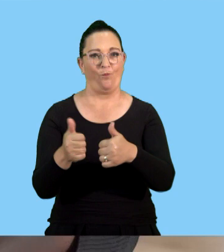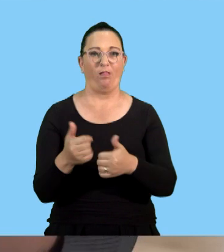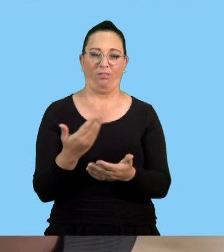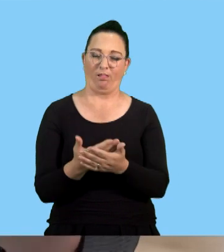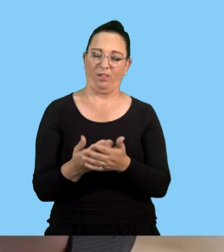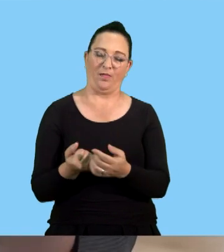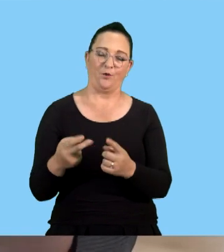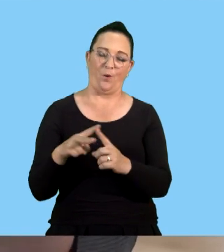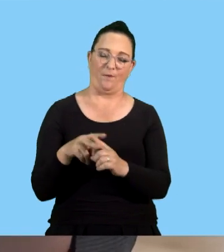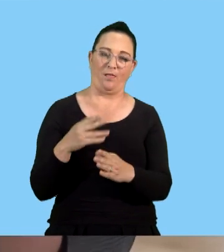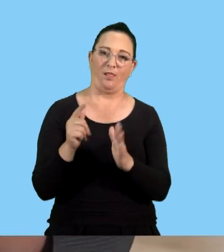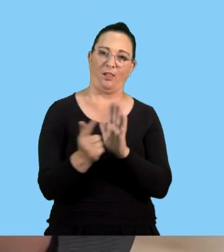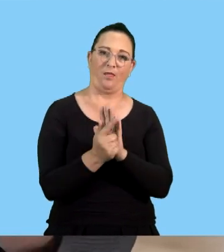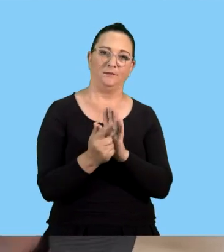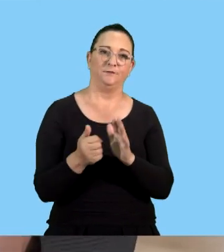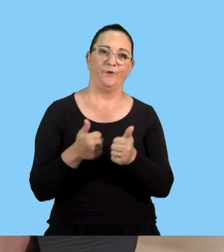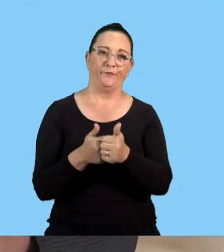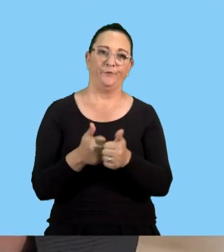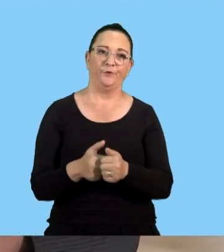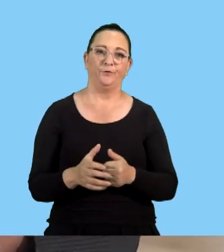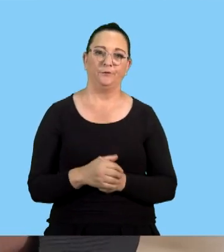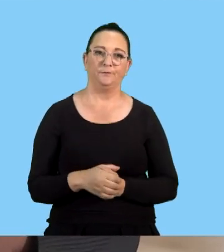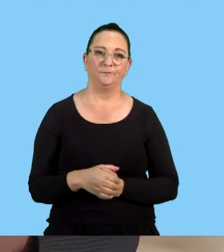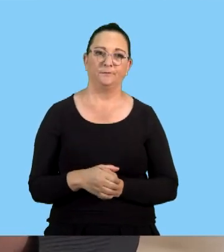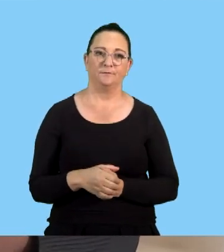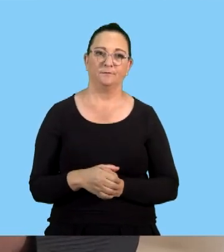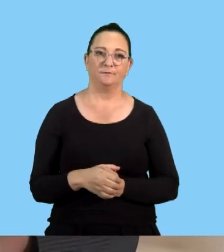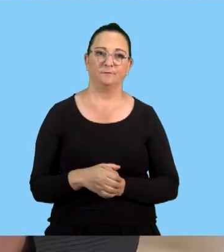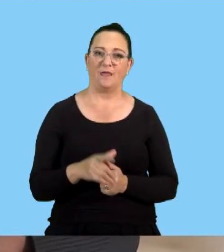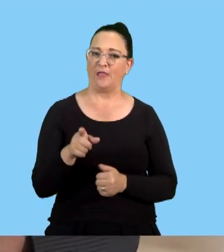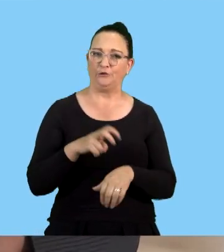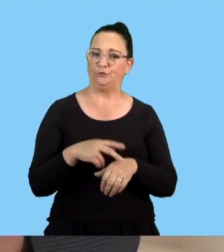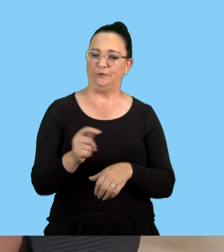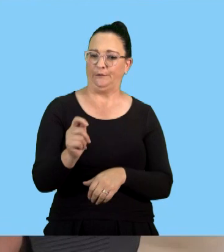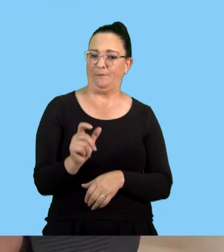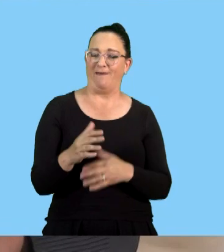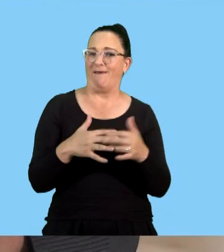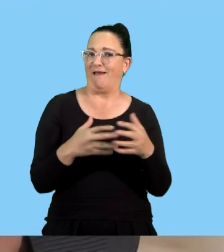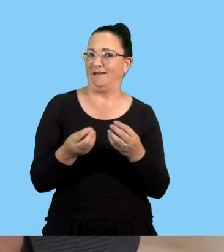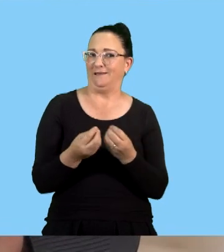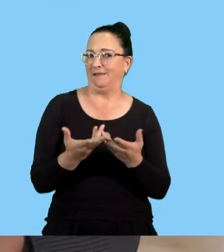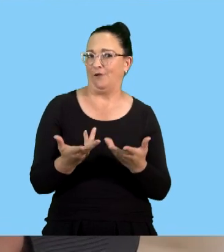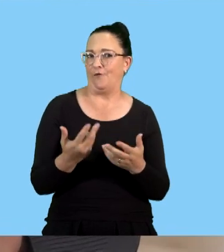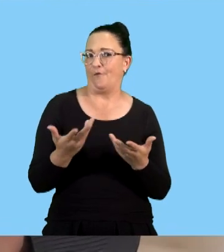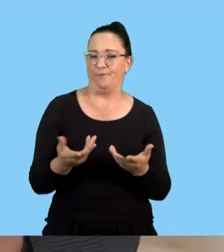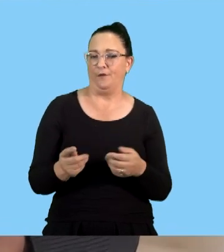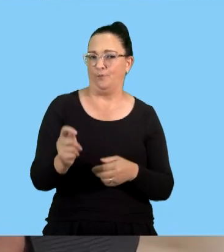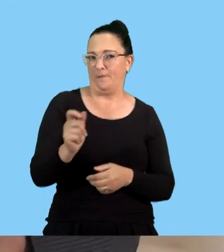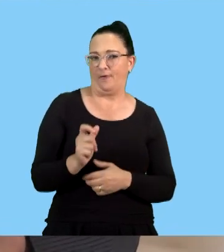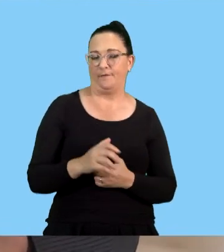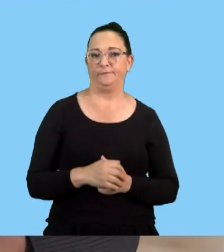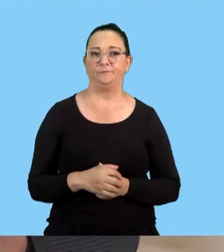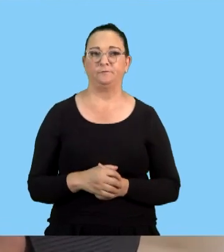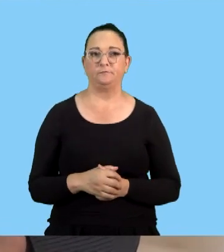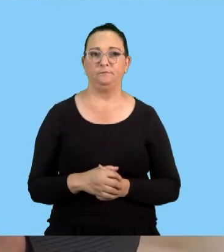work and comply with the legislation and do as they are told without contributing anything towards this